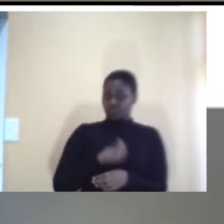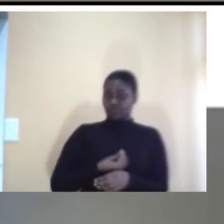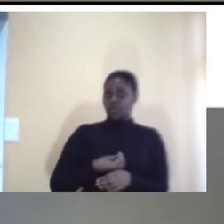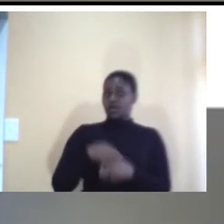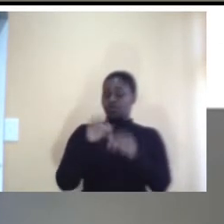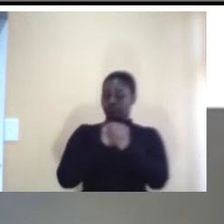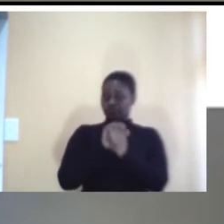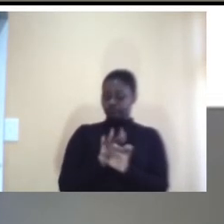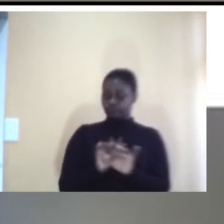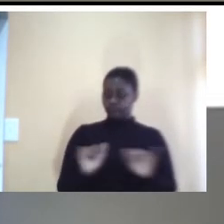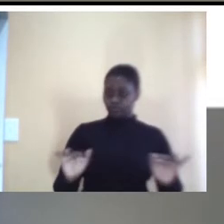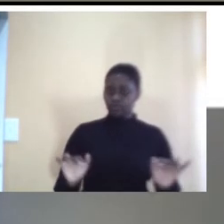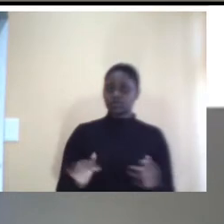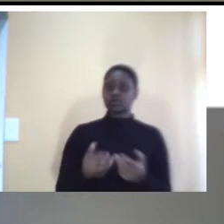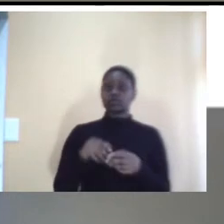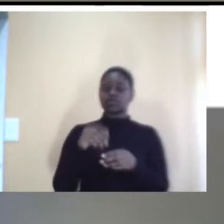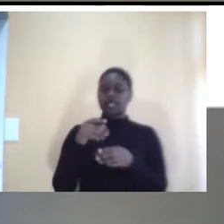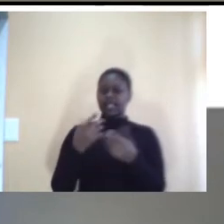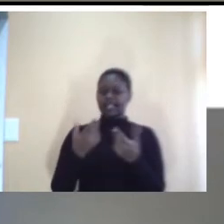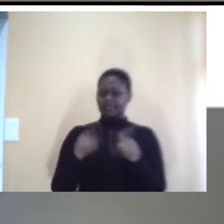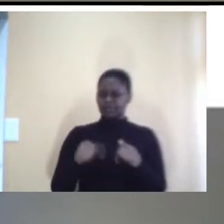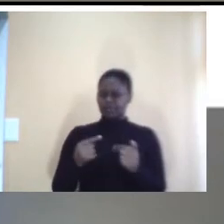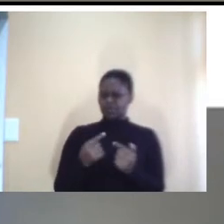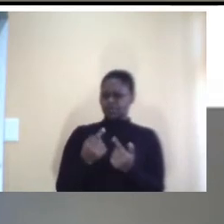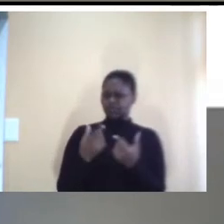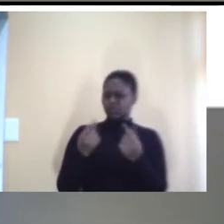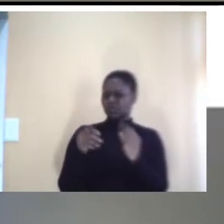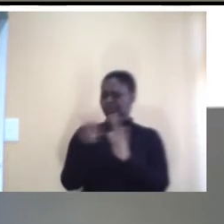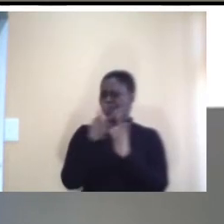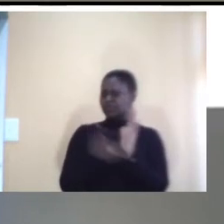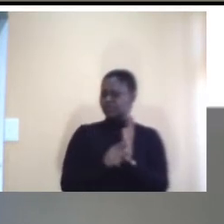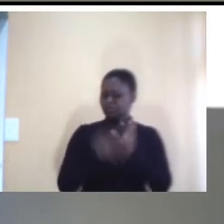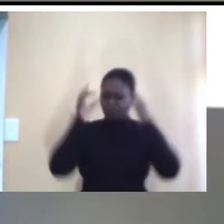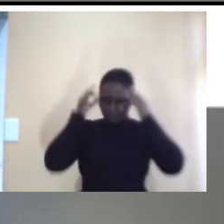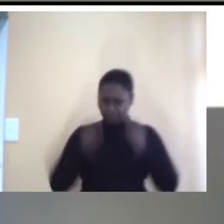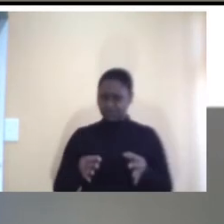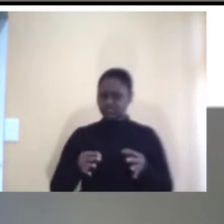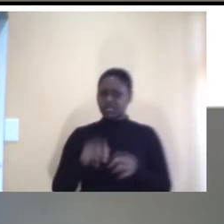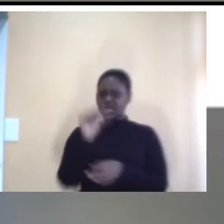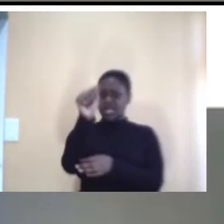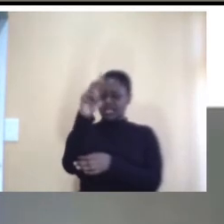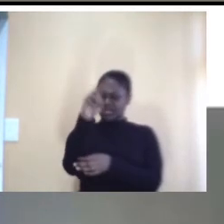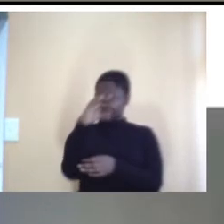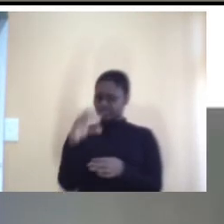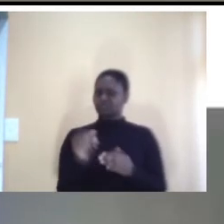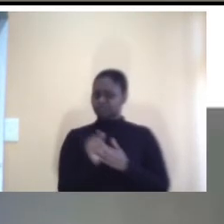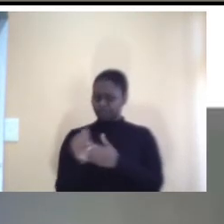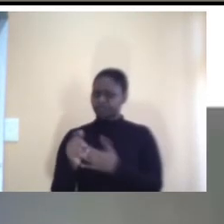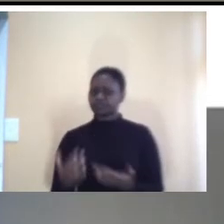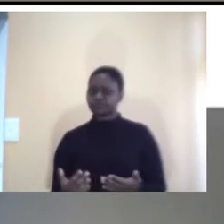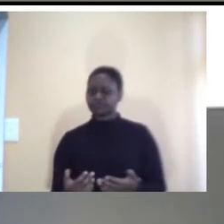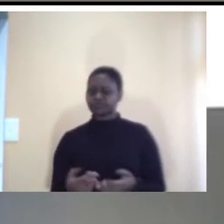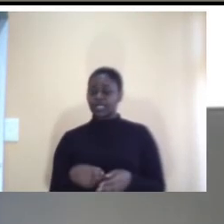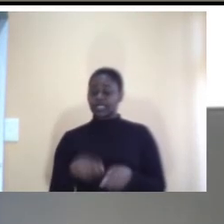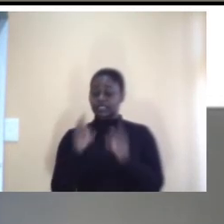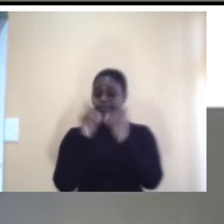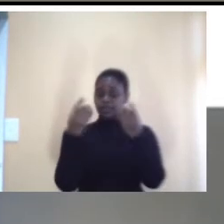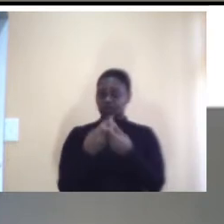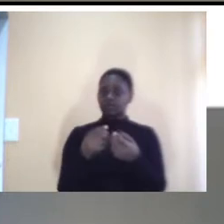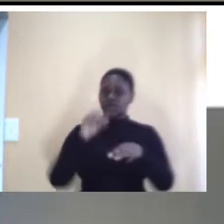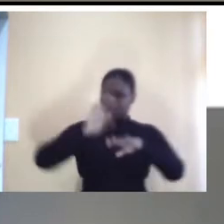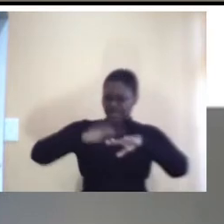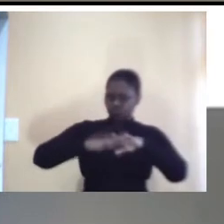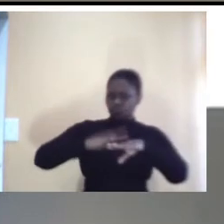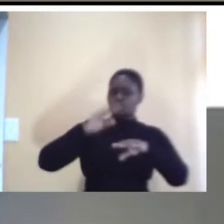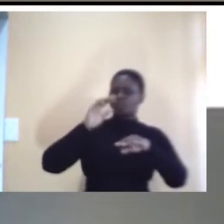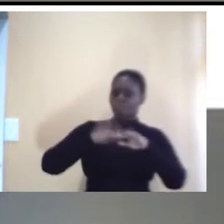crisis and the pre-COVID economic downturn due to poor policy decisions and ANC-driven uncertainty, the department will have to do more with